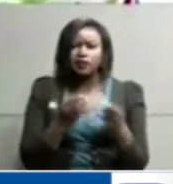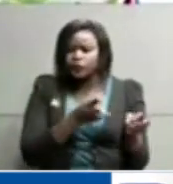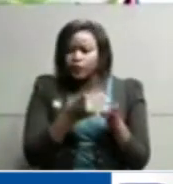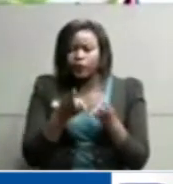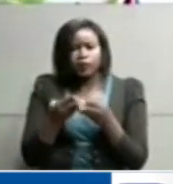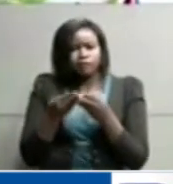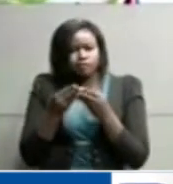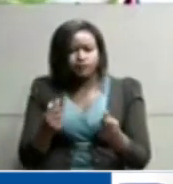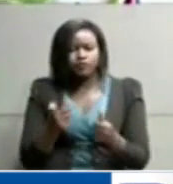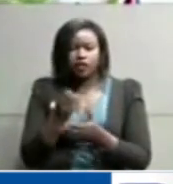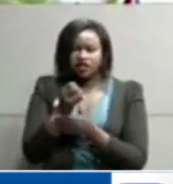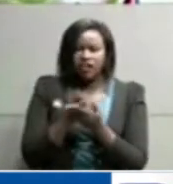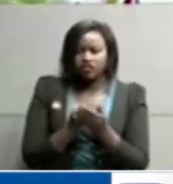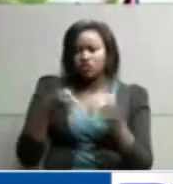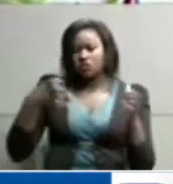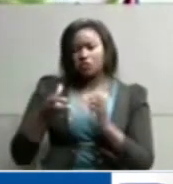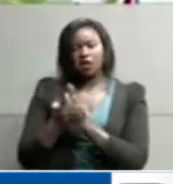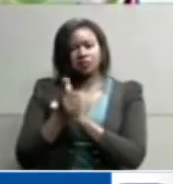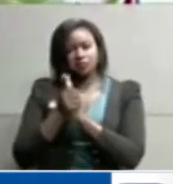The experts told me